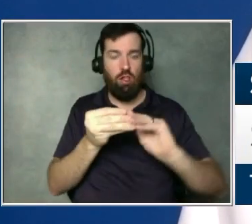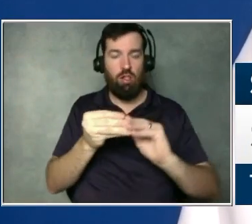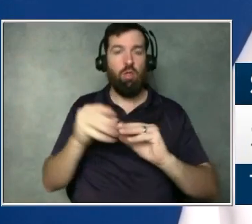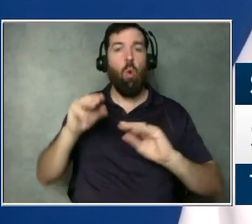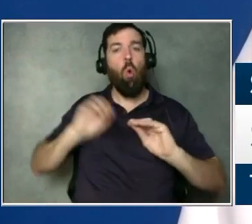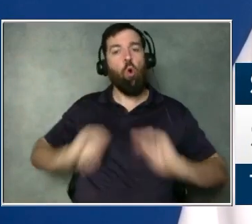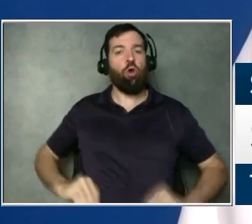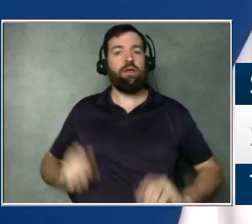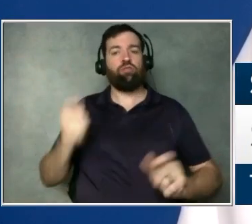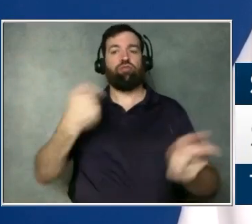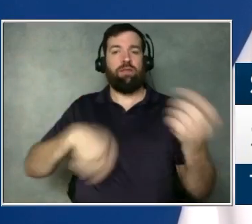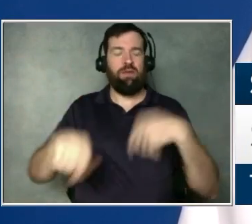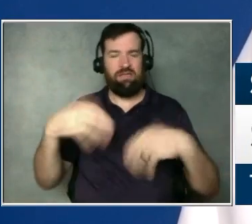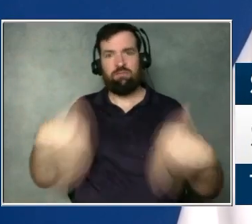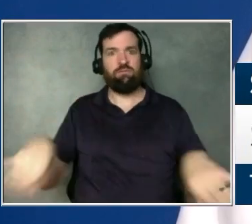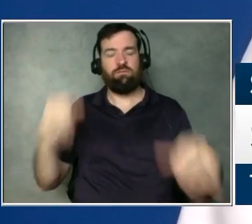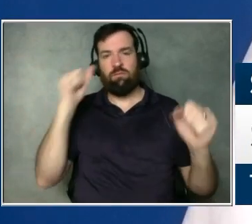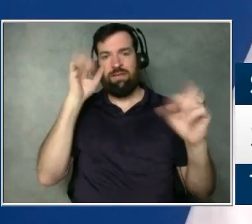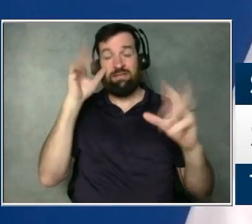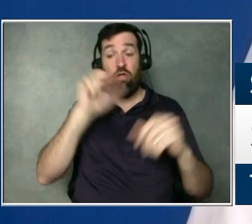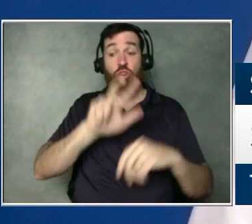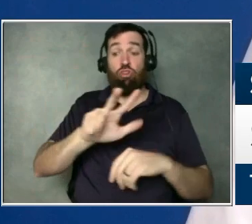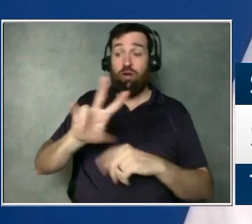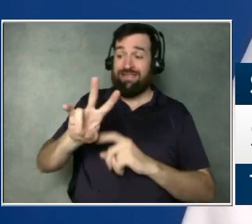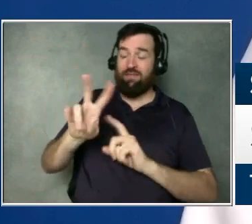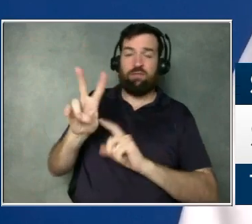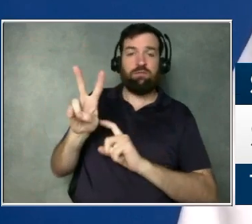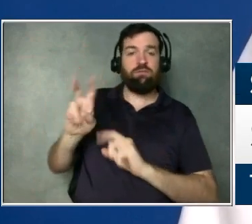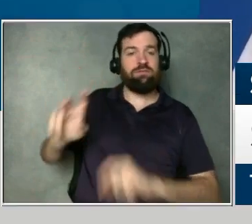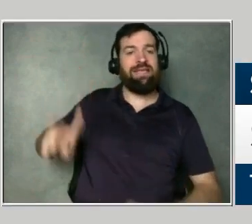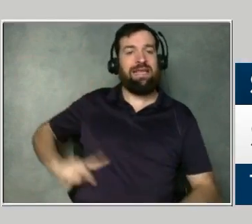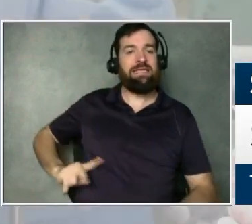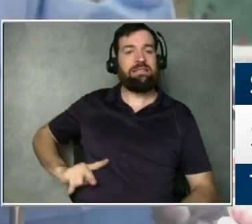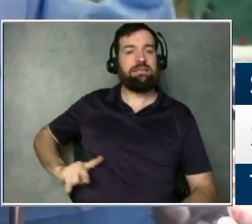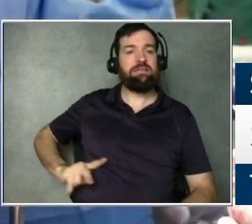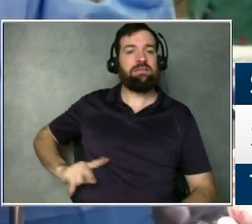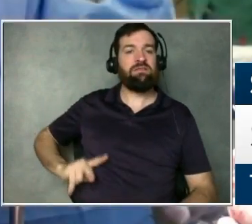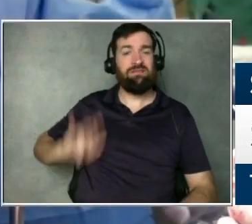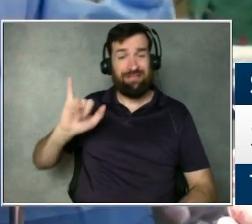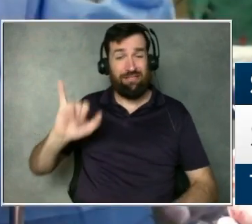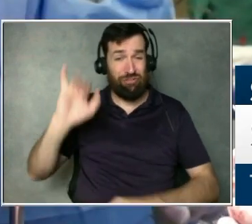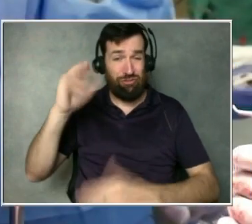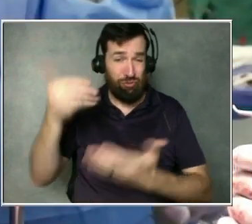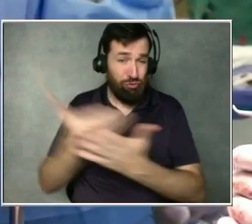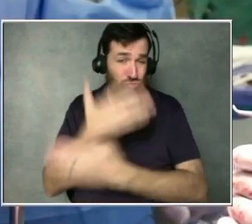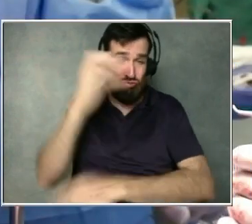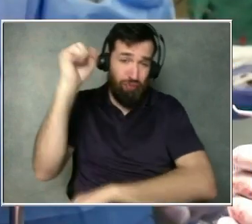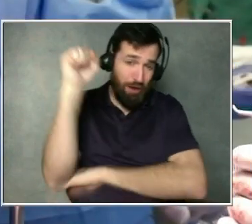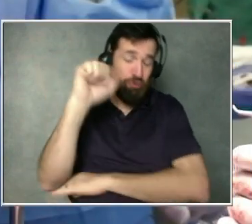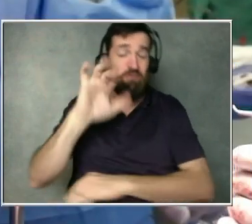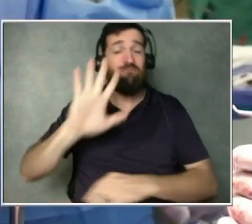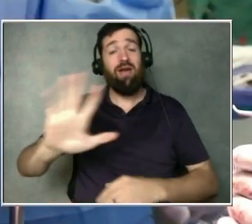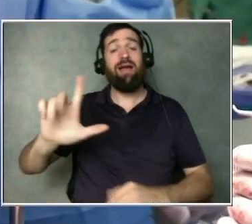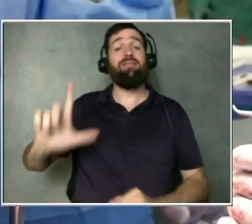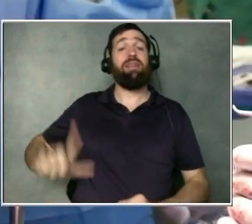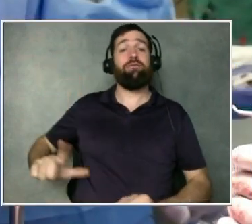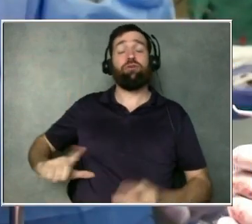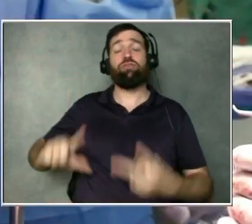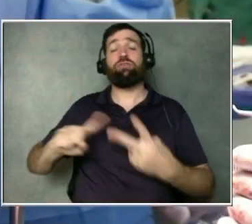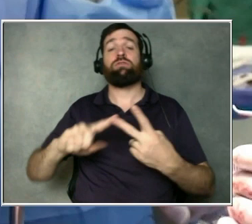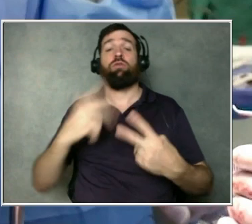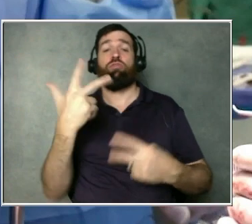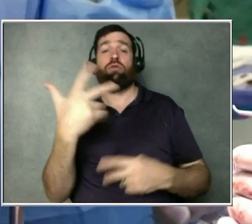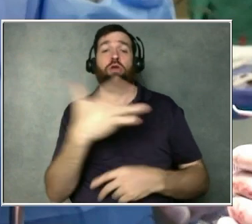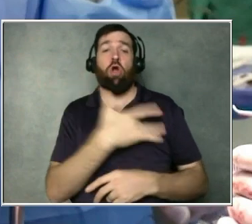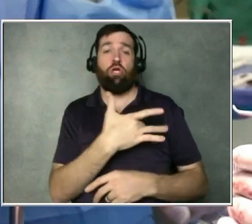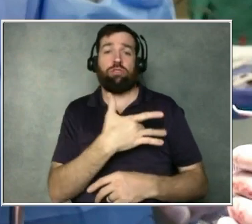number, 37 of which were kidneys, and that's a record for us in a single month. There were also 5 livers and 3 heart transplants, and I think